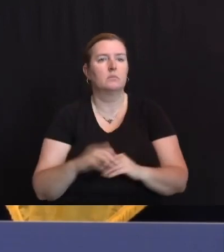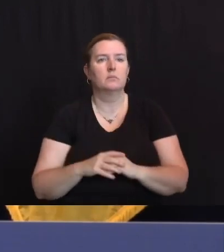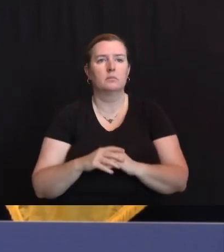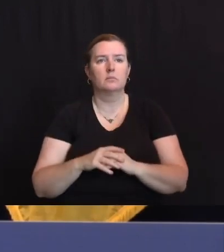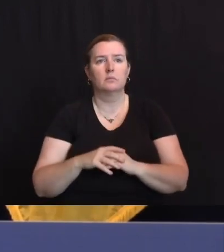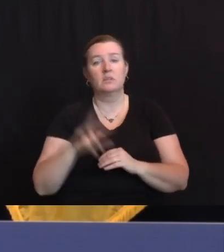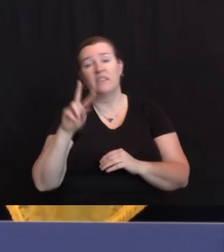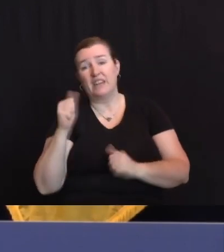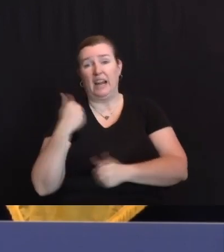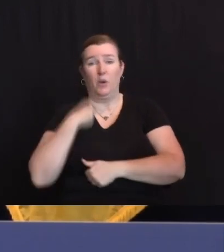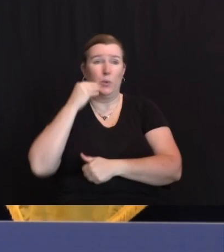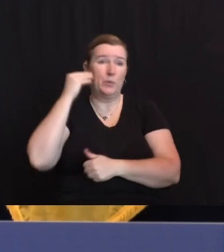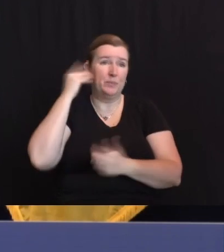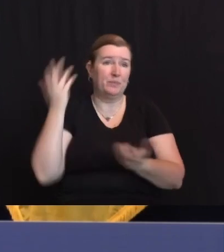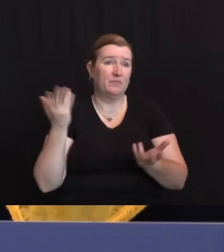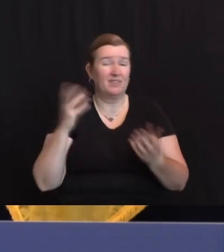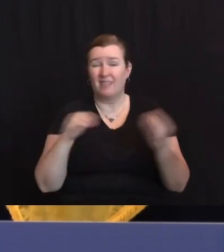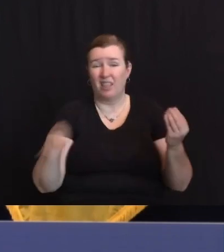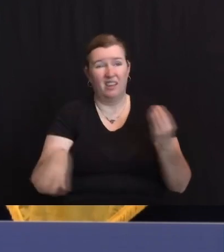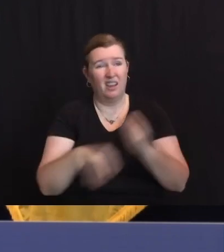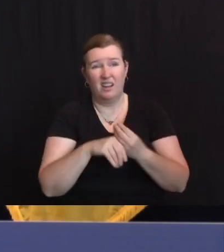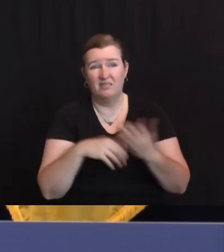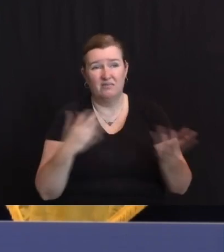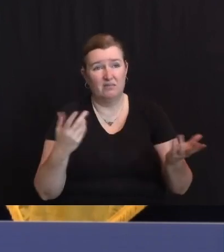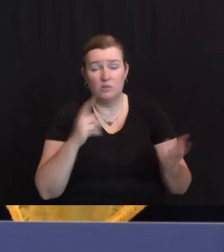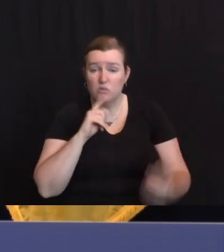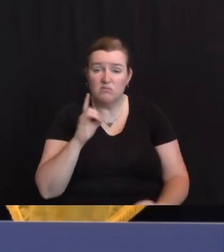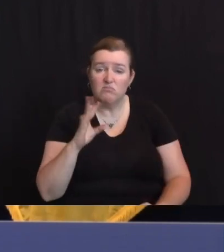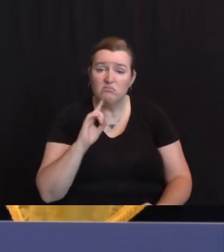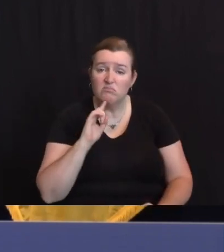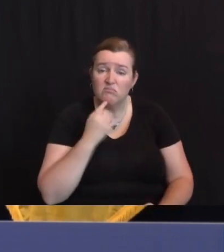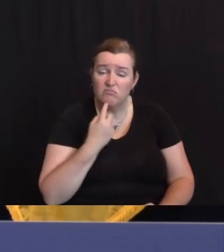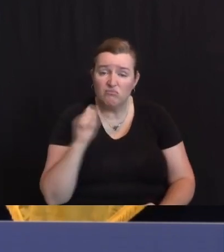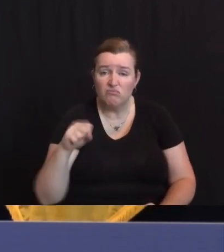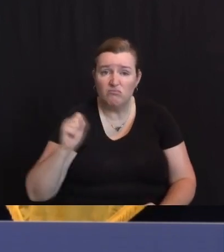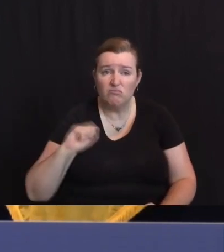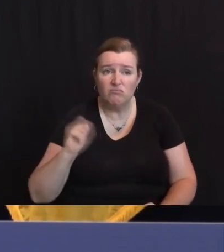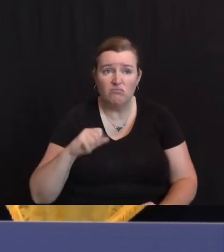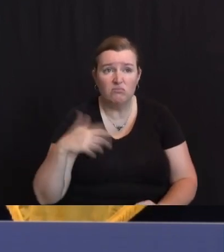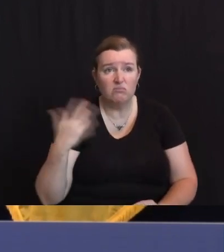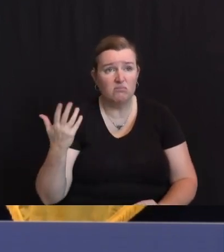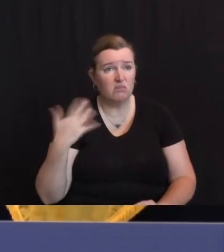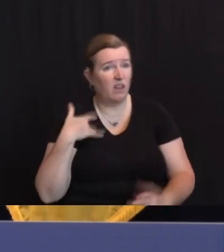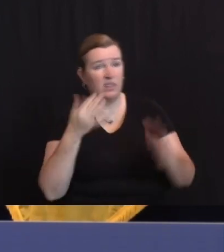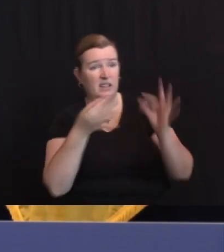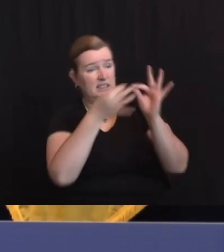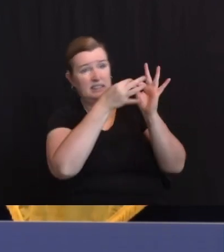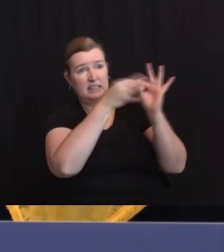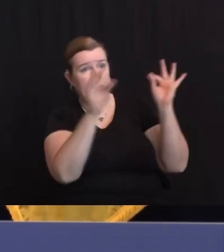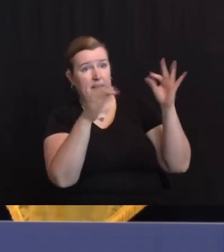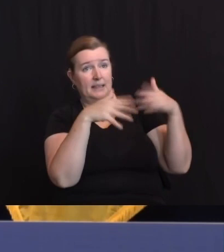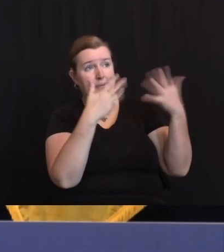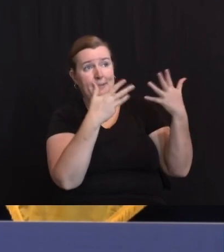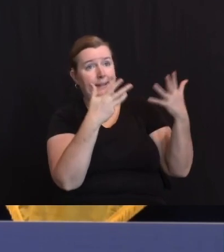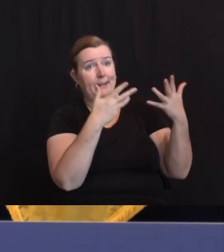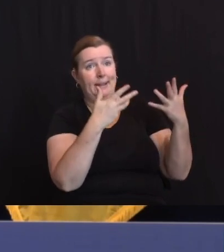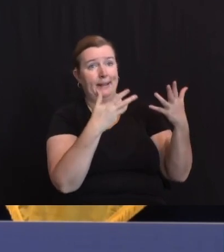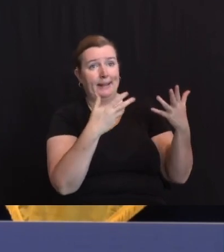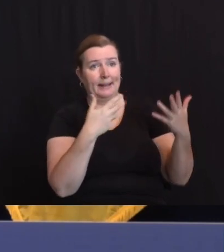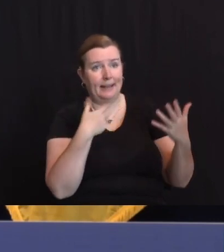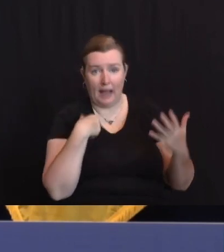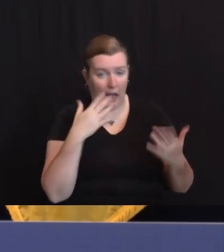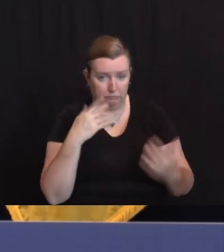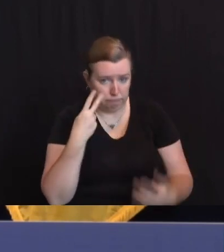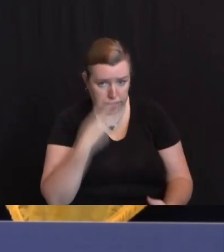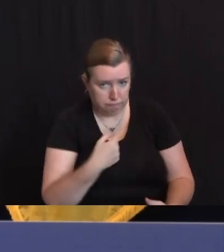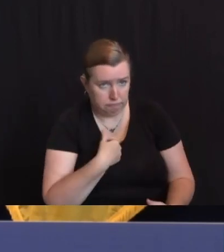we're reviewing them and taking them very seriously. I did not see the statement, but I'm going to withhold any comment